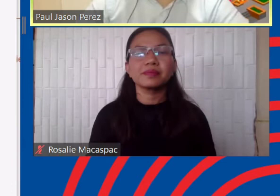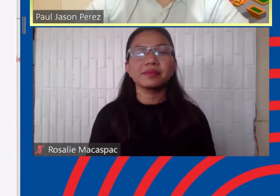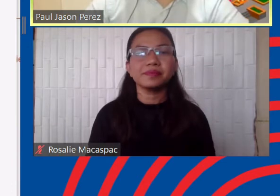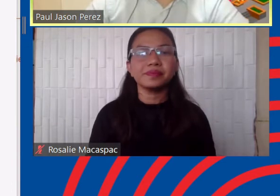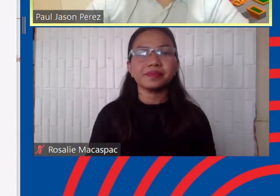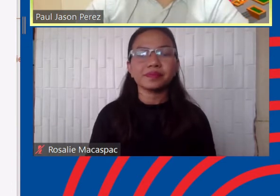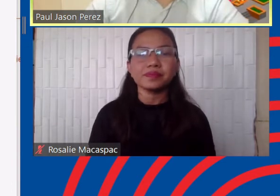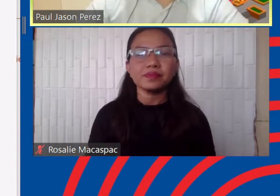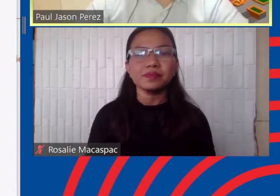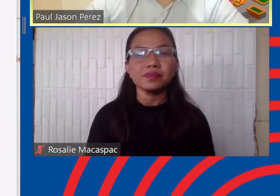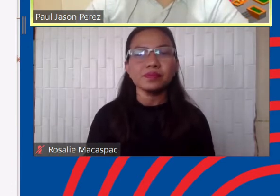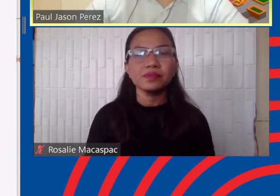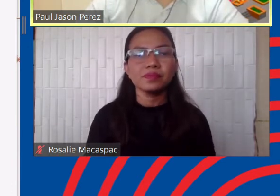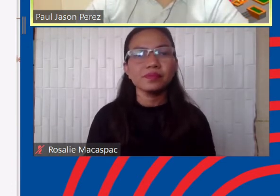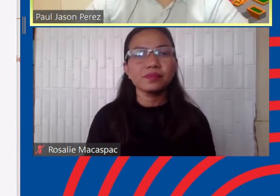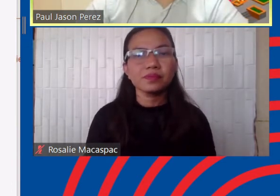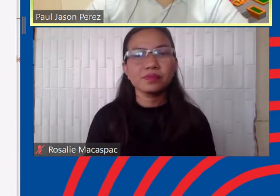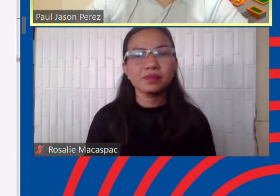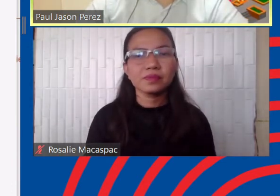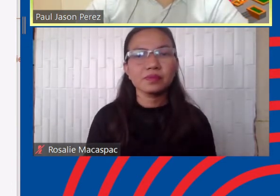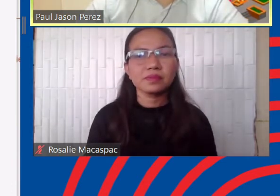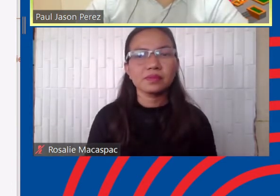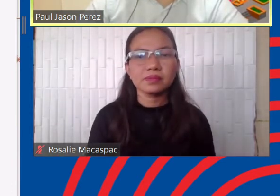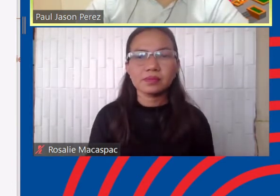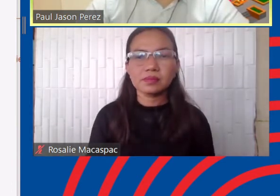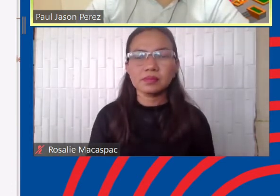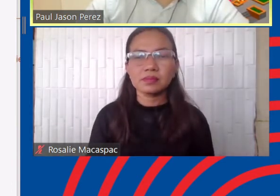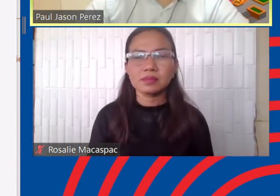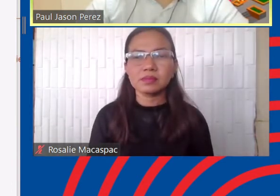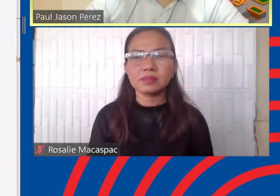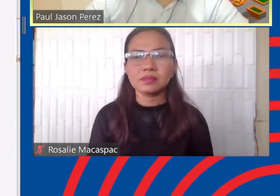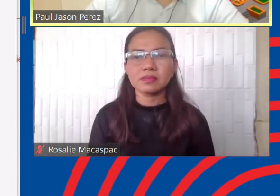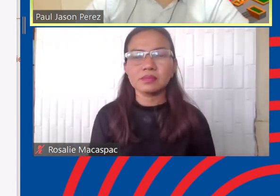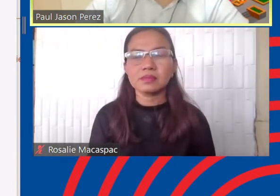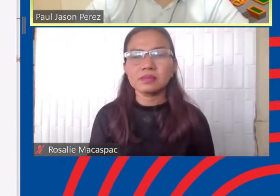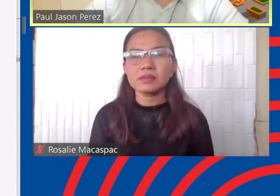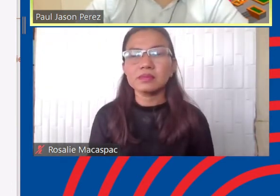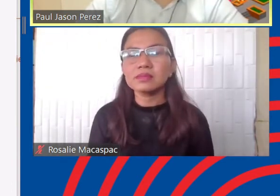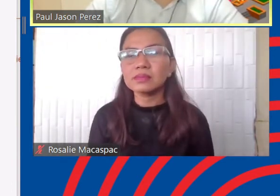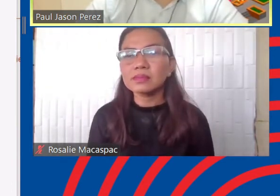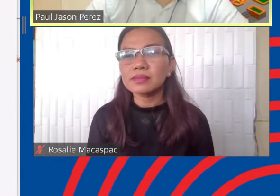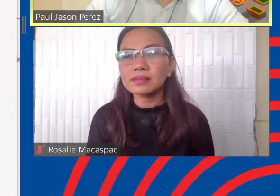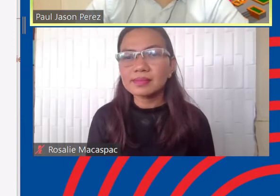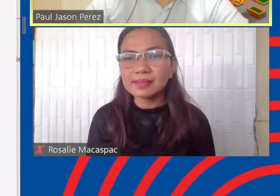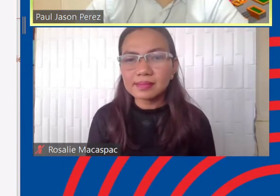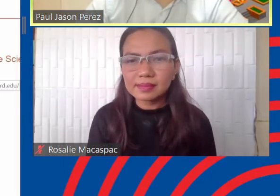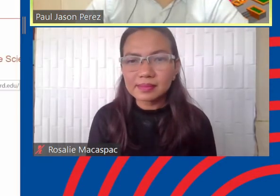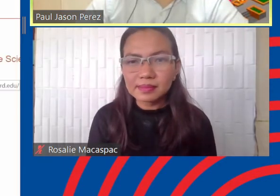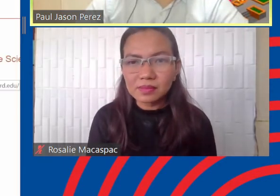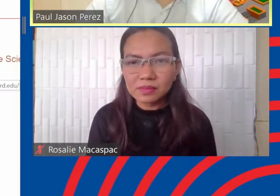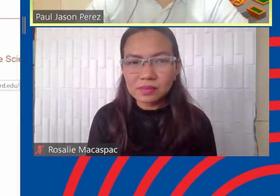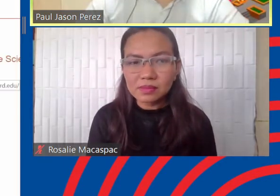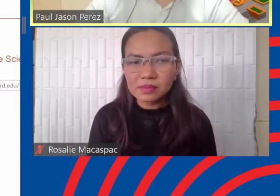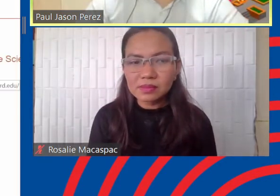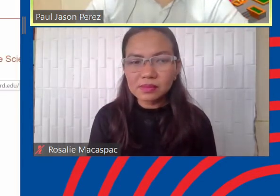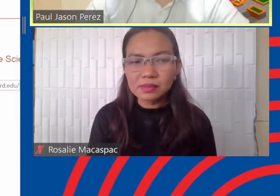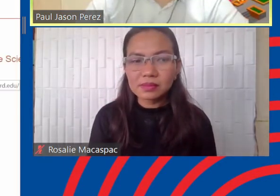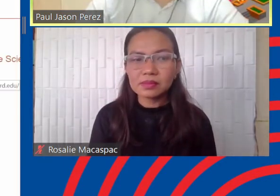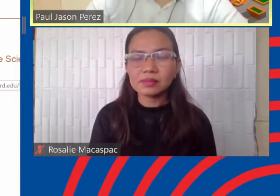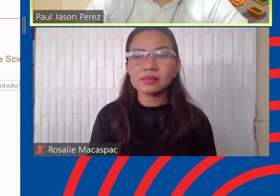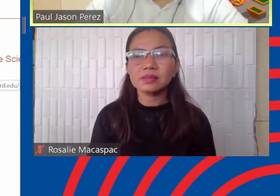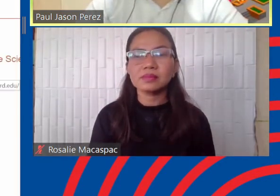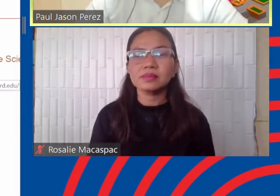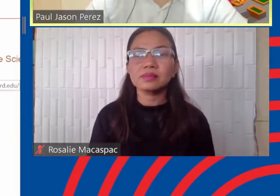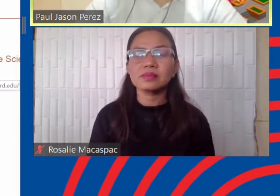And medyo, sorry, matagal mag-load. But you can see here in the screenshot, there is